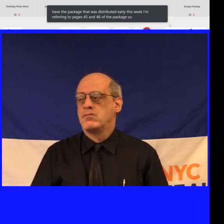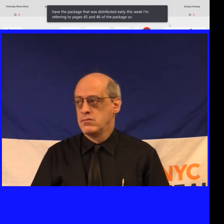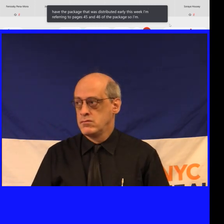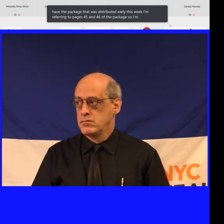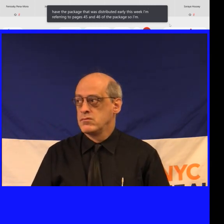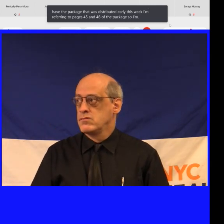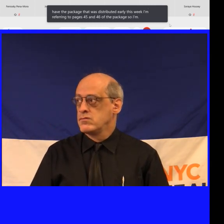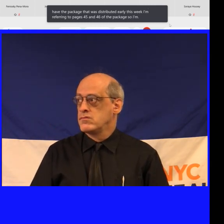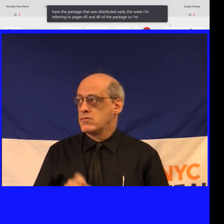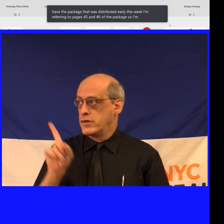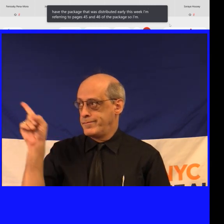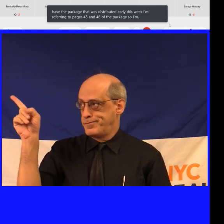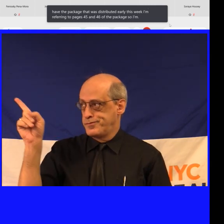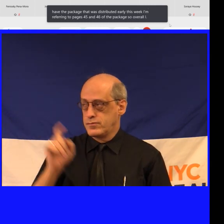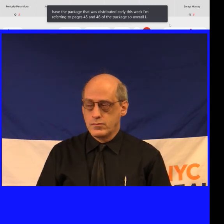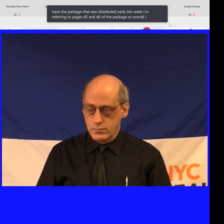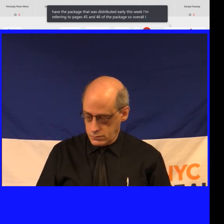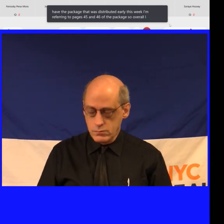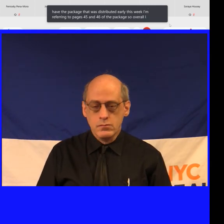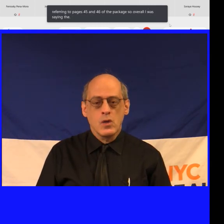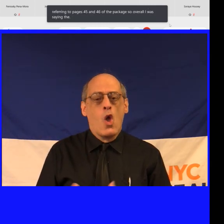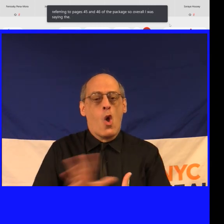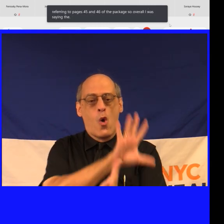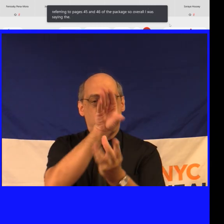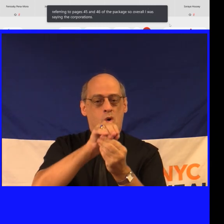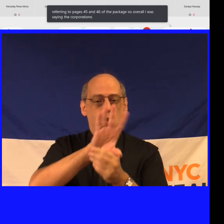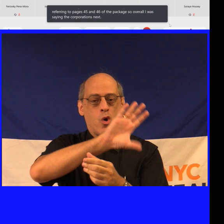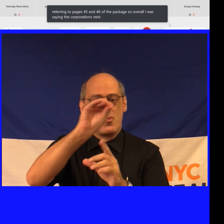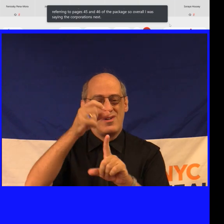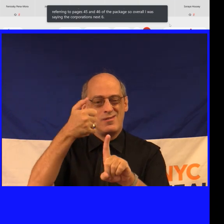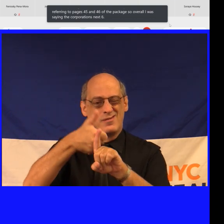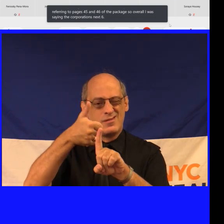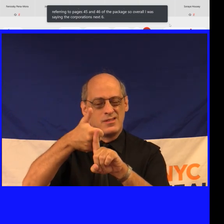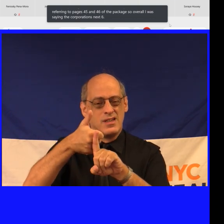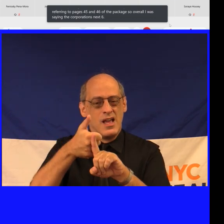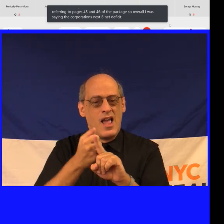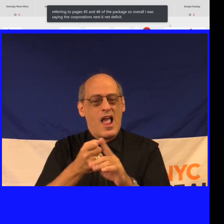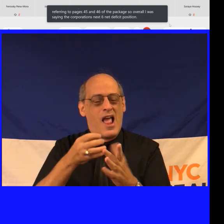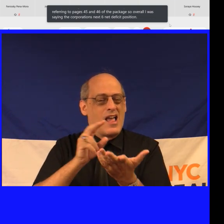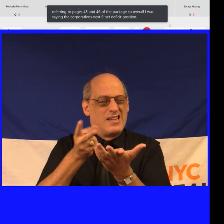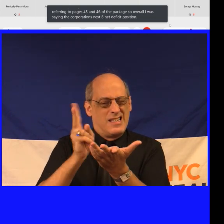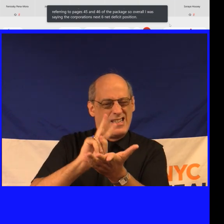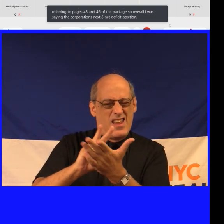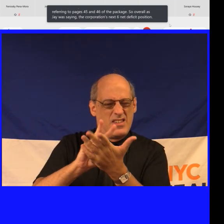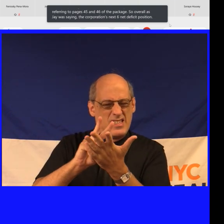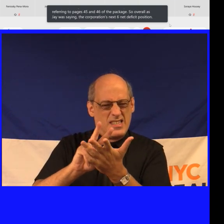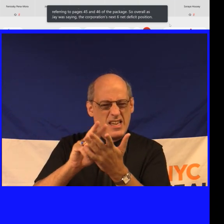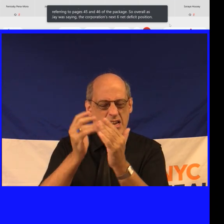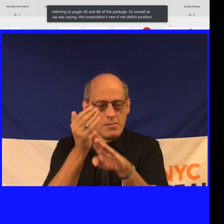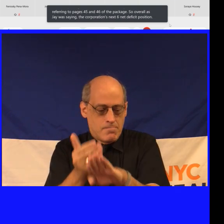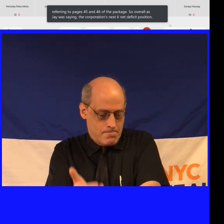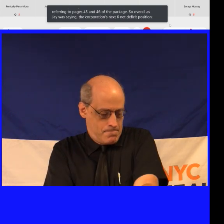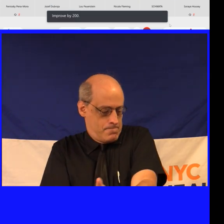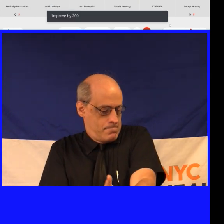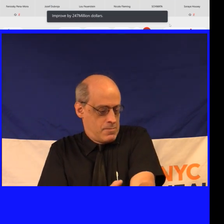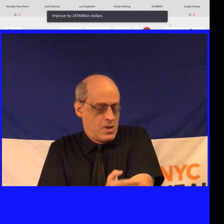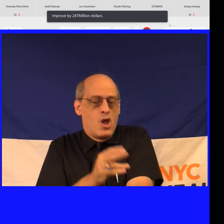So overall, as Jay was saying, the corporation's net deficit position improved by $247 million.